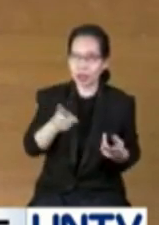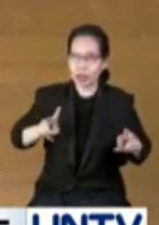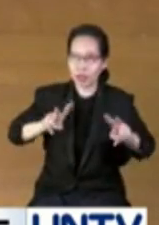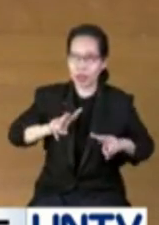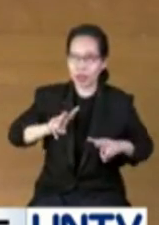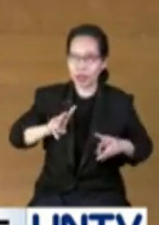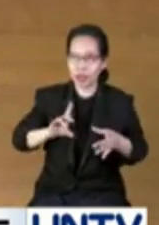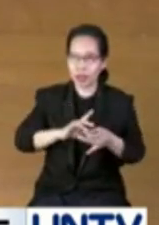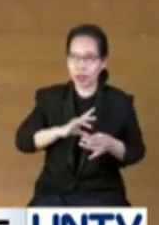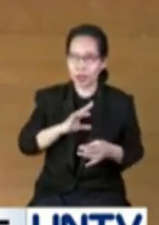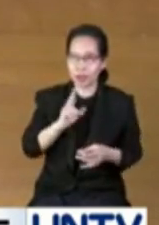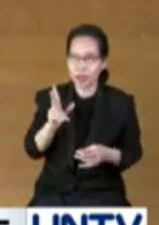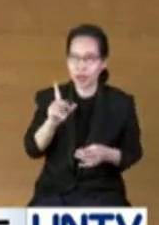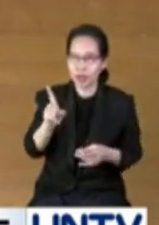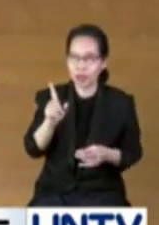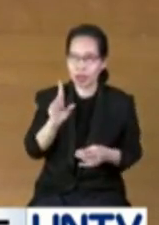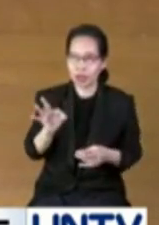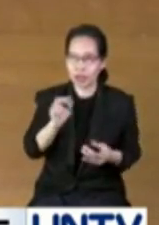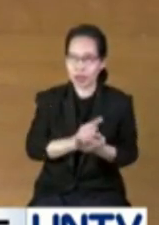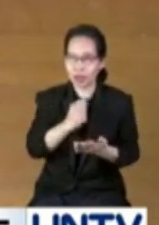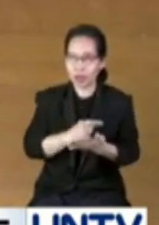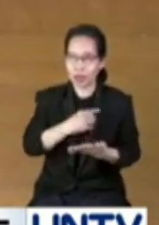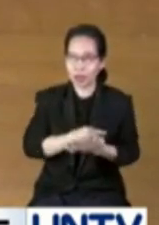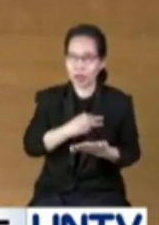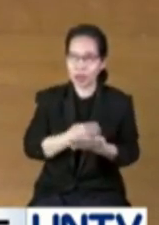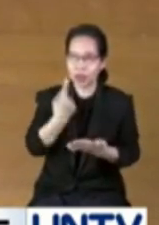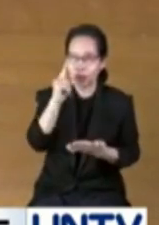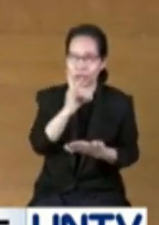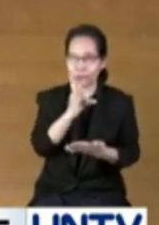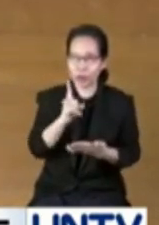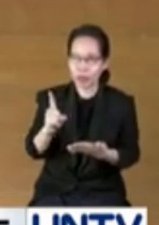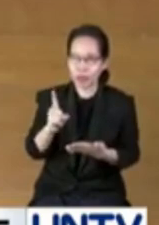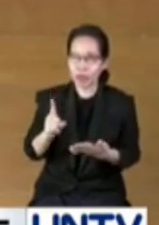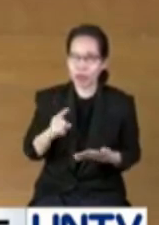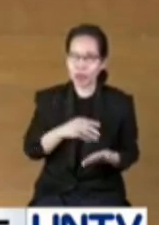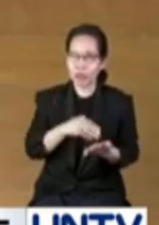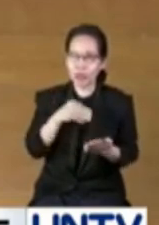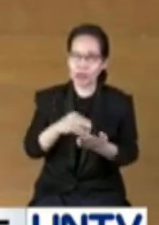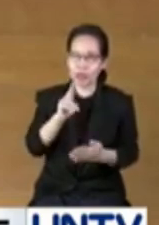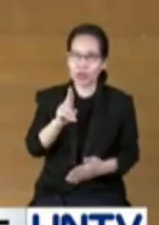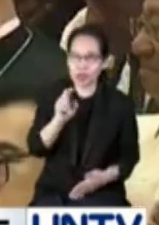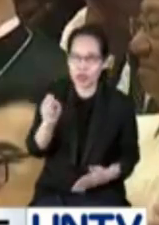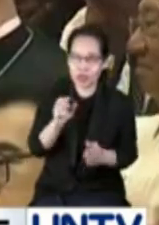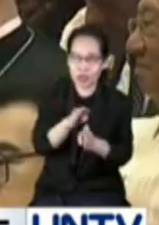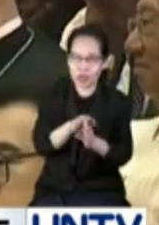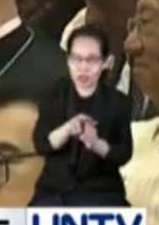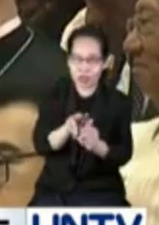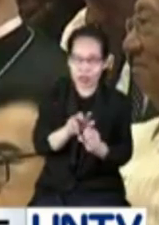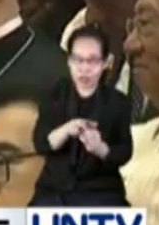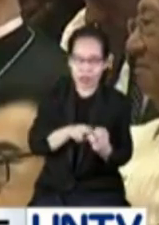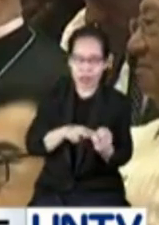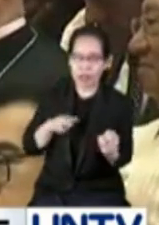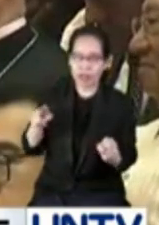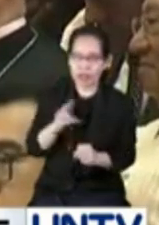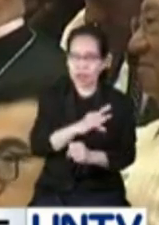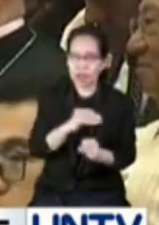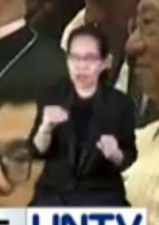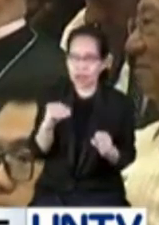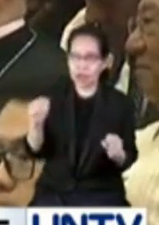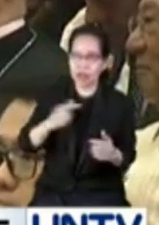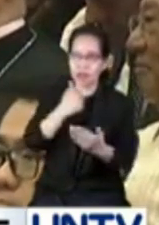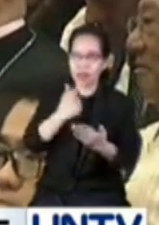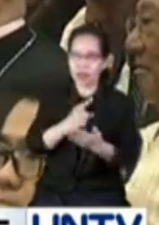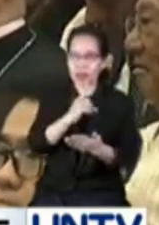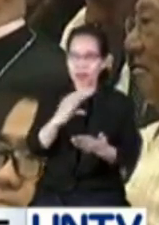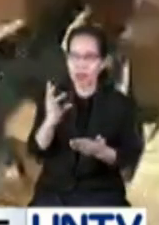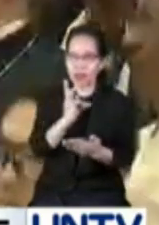3.9 trillion pesos or 71 billion US dollars, with a potential to generate